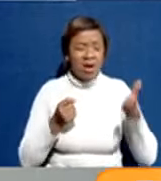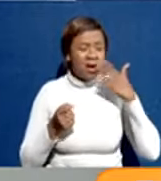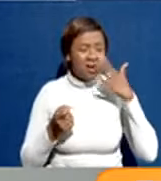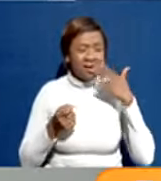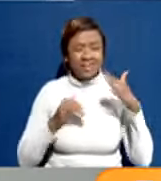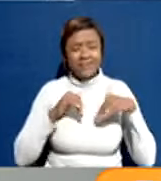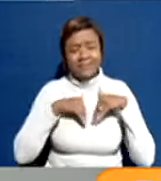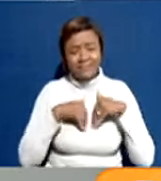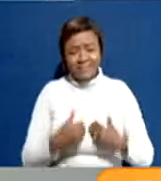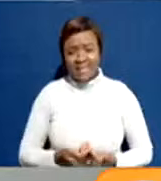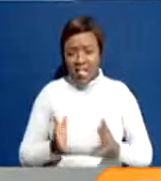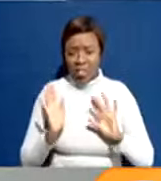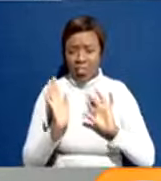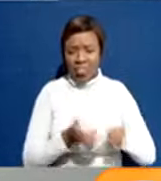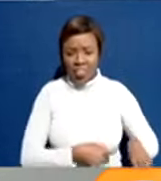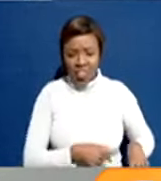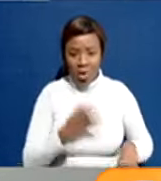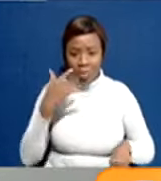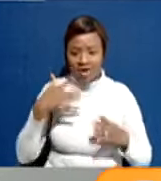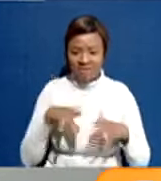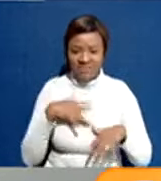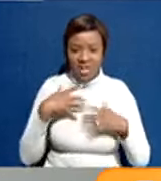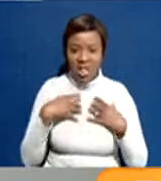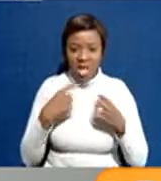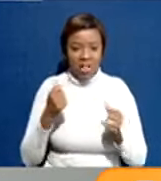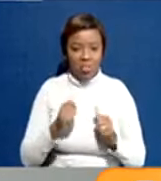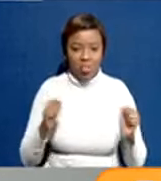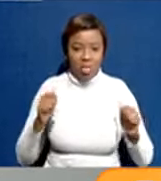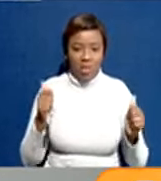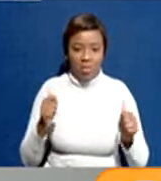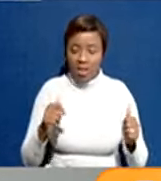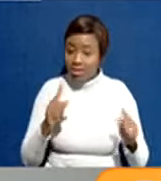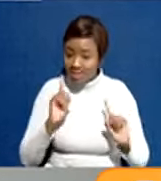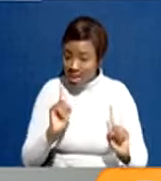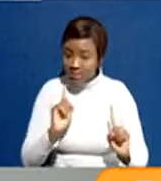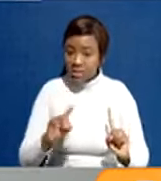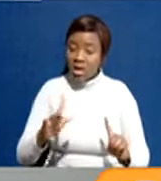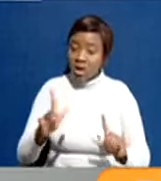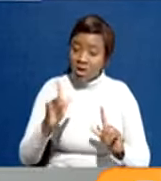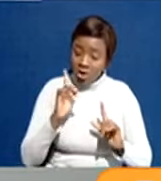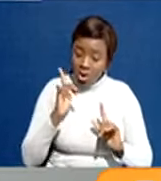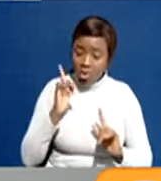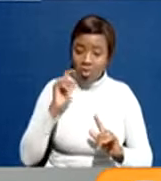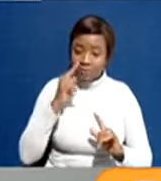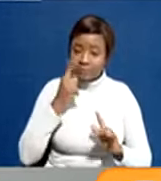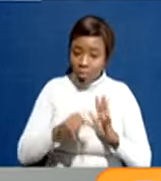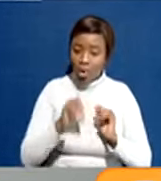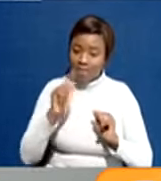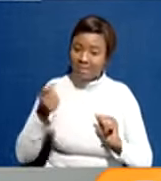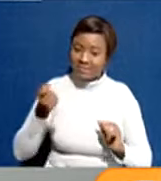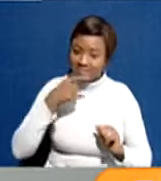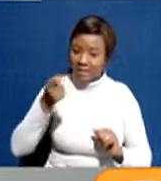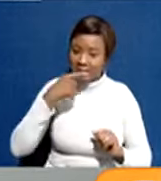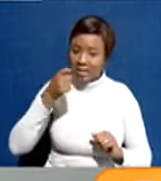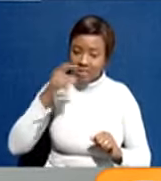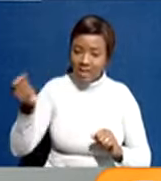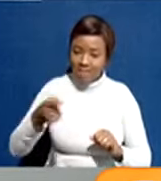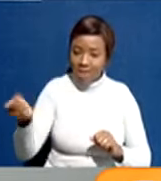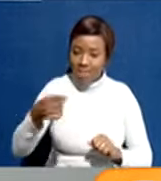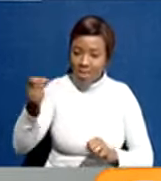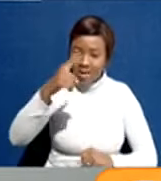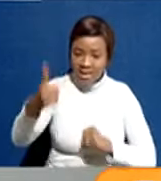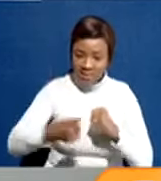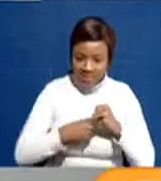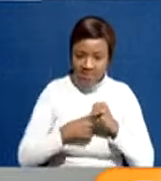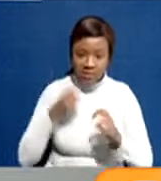long period of time. And so one of the global interventions is actually to improve the adherence